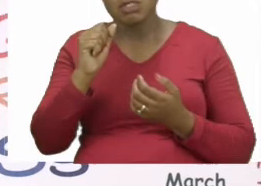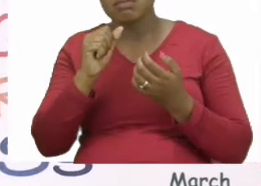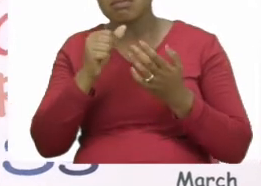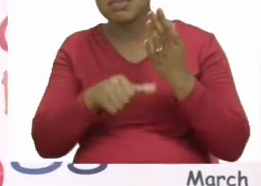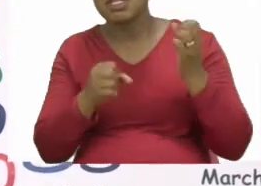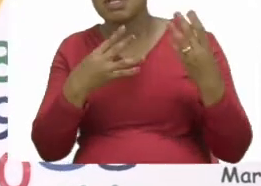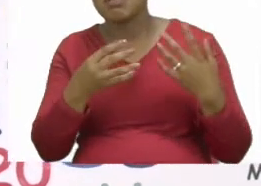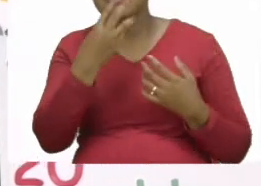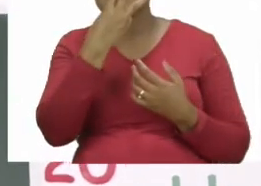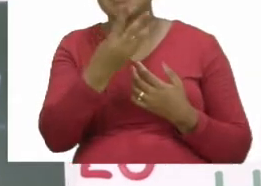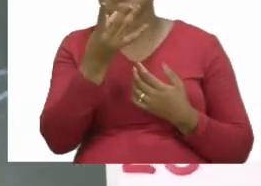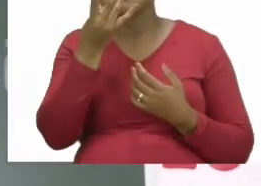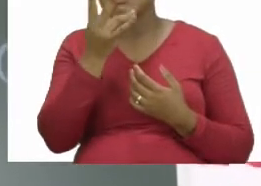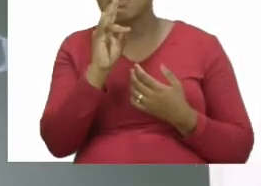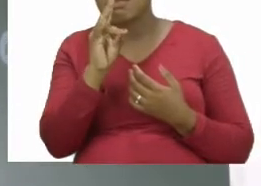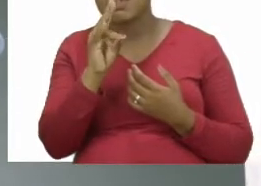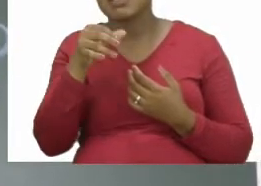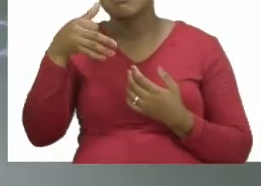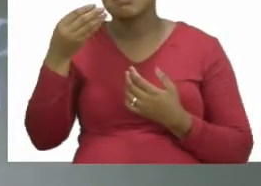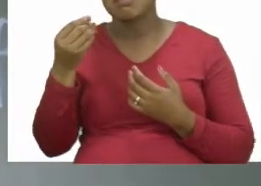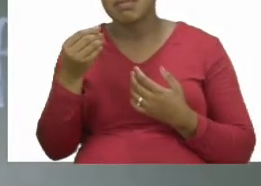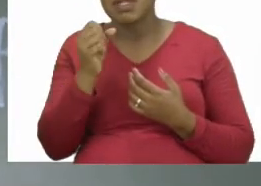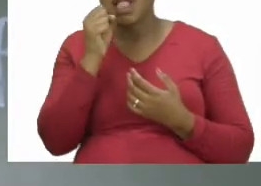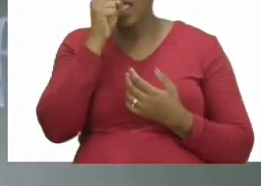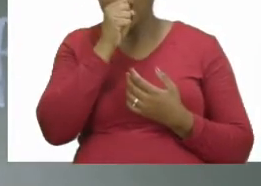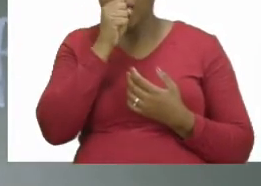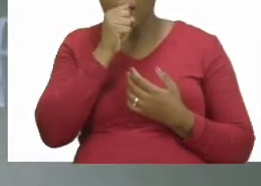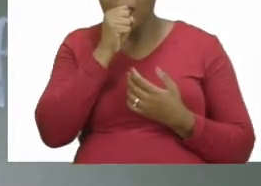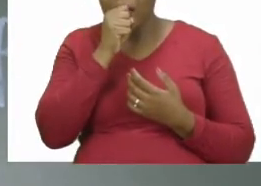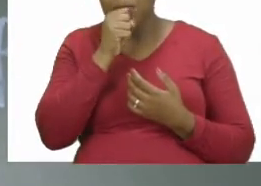and the ice cream is 15 Namibian